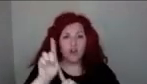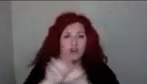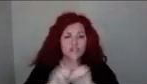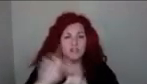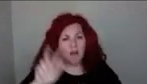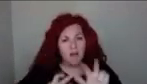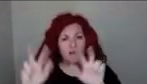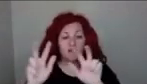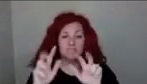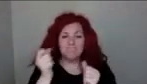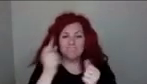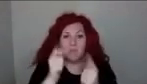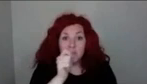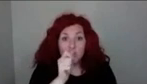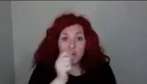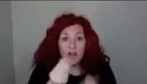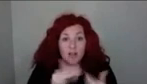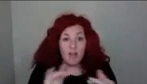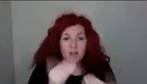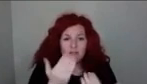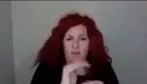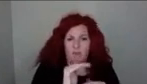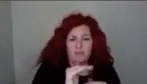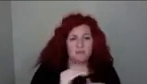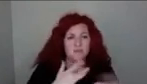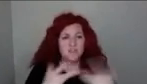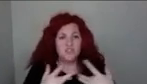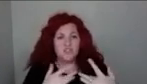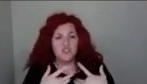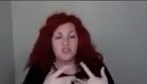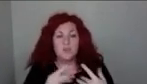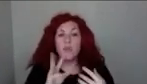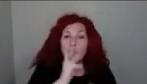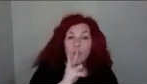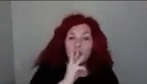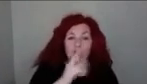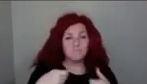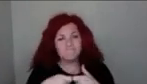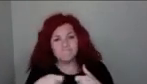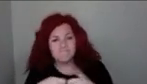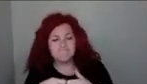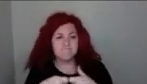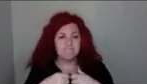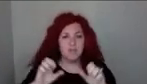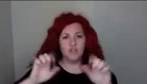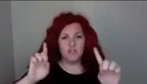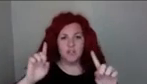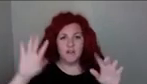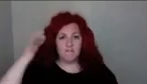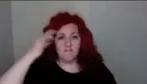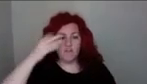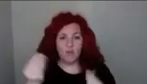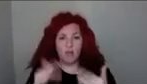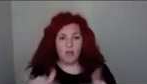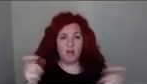lands, we are very concerned with the issues of water, electric power, education, and federal land management.